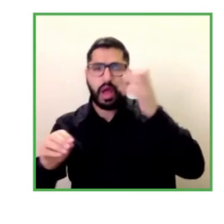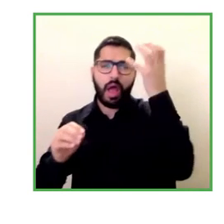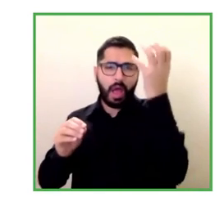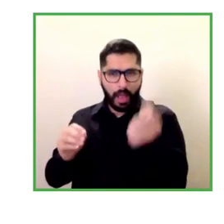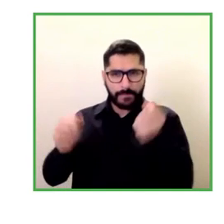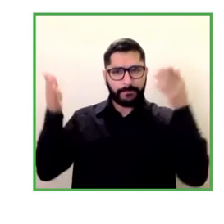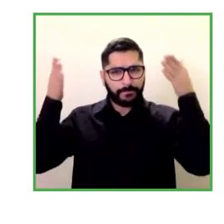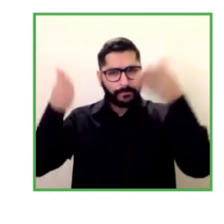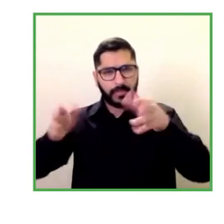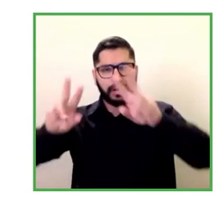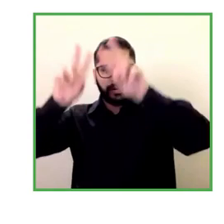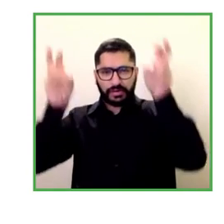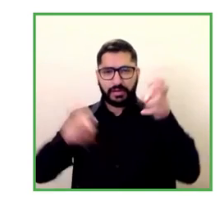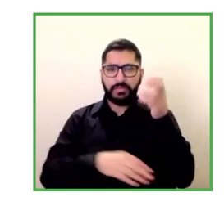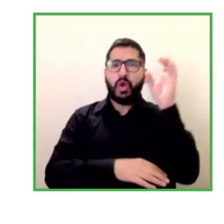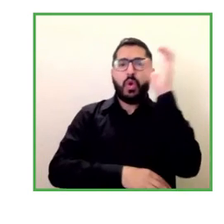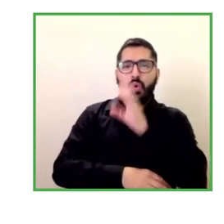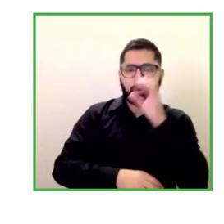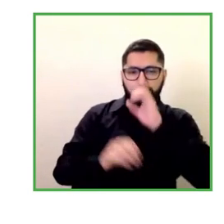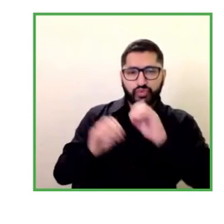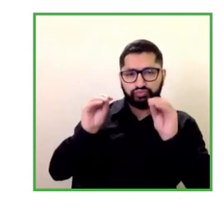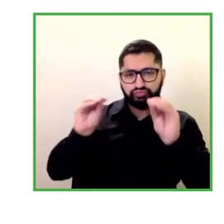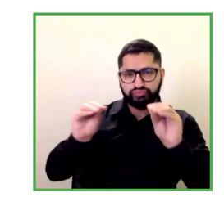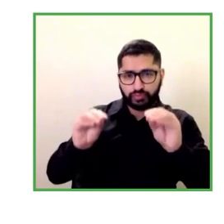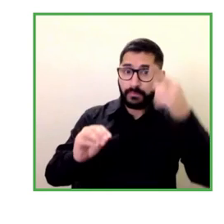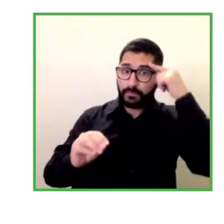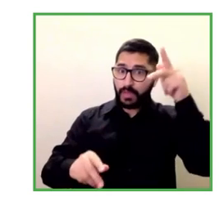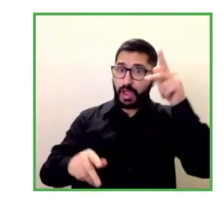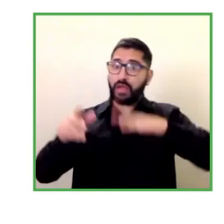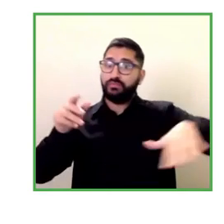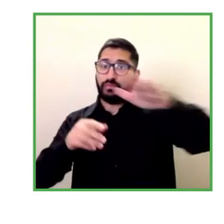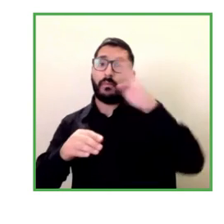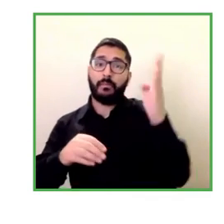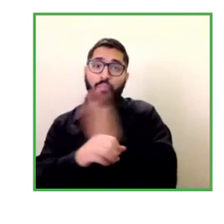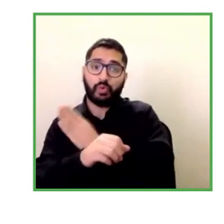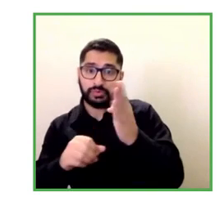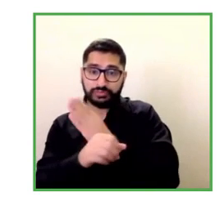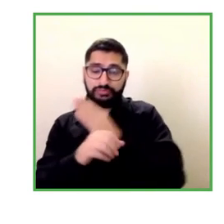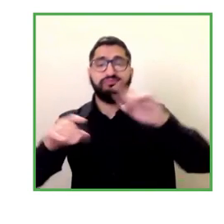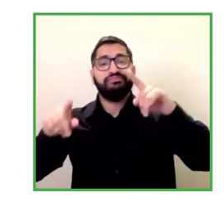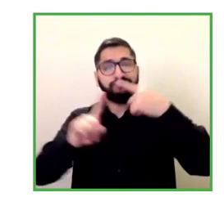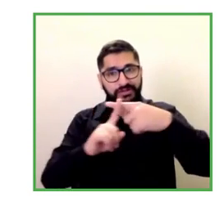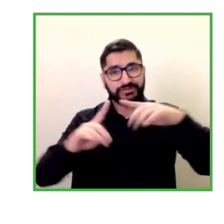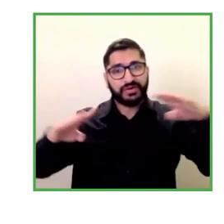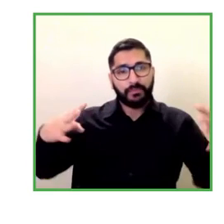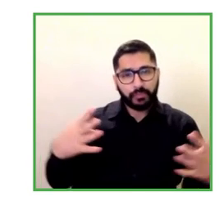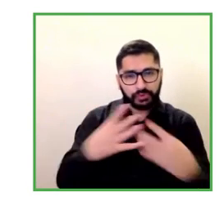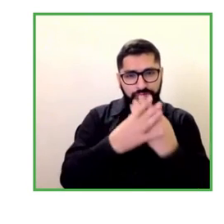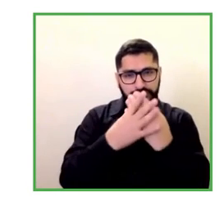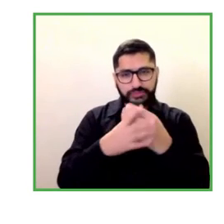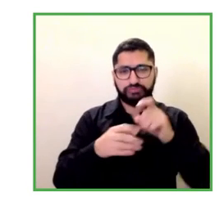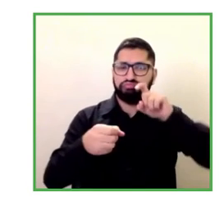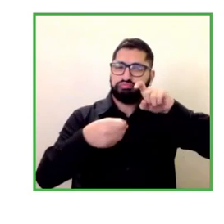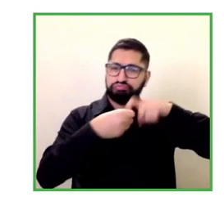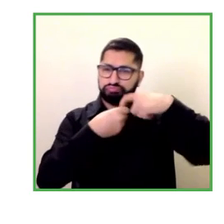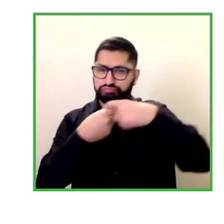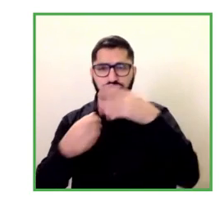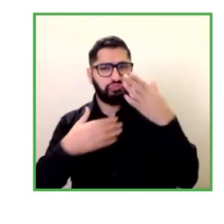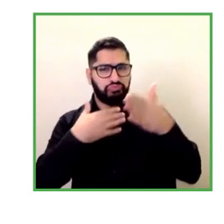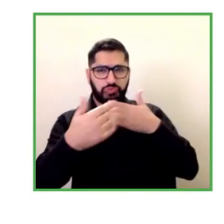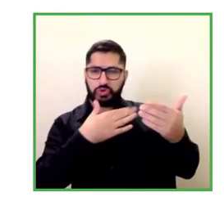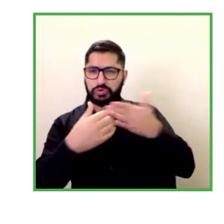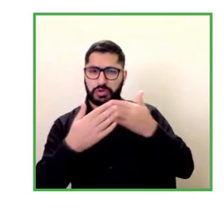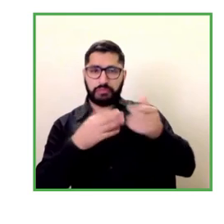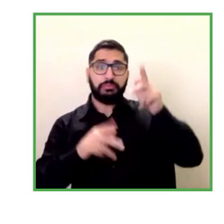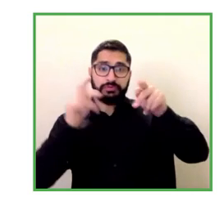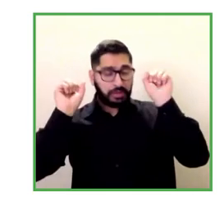to companies overall, even though they're not part of the network, and the development of inclusive practices, something that